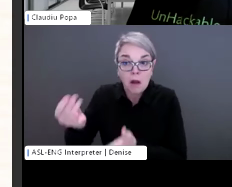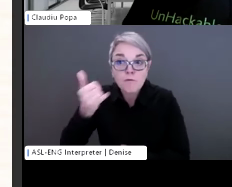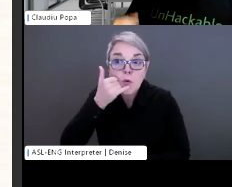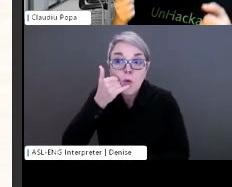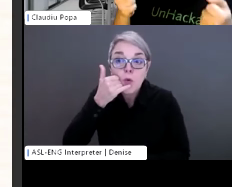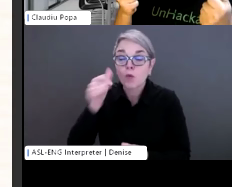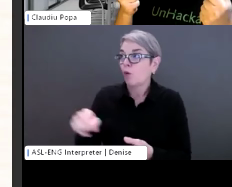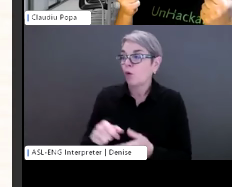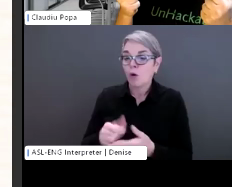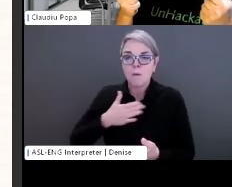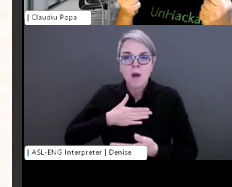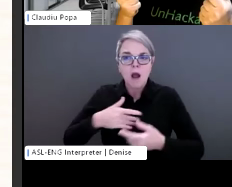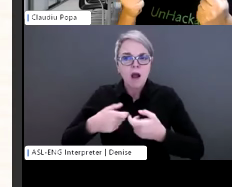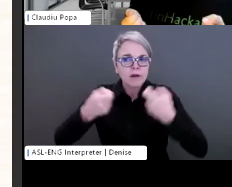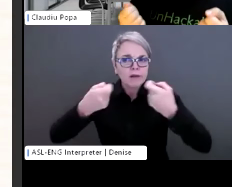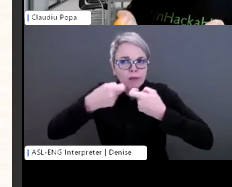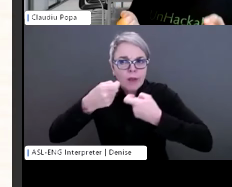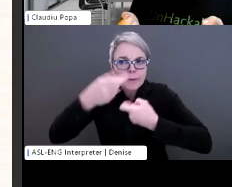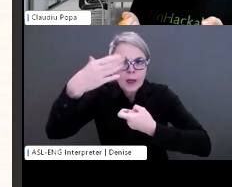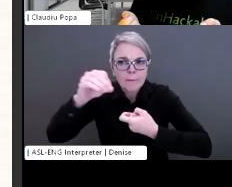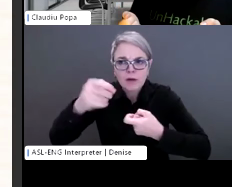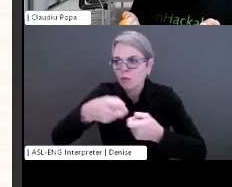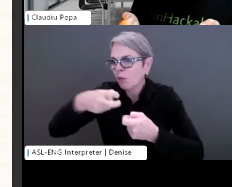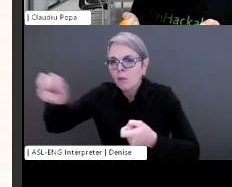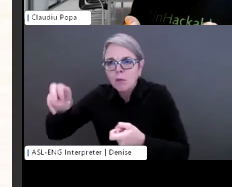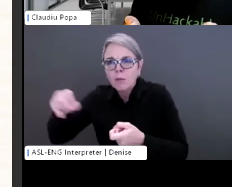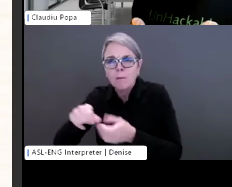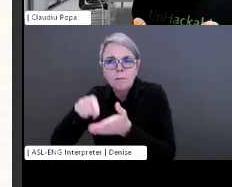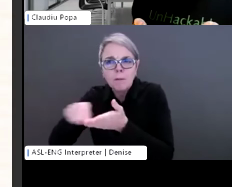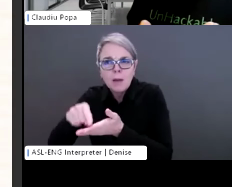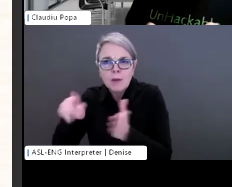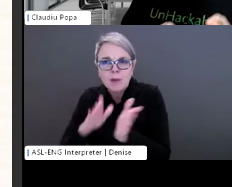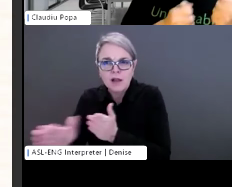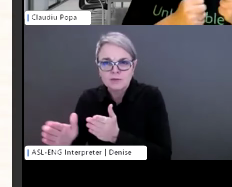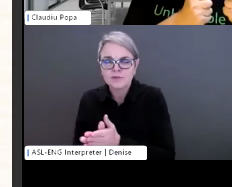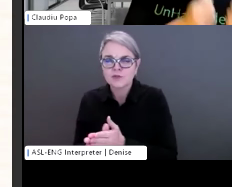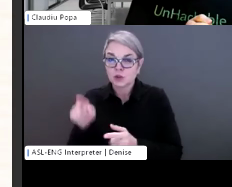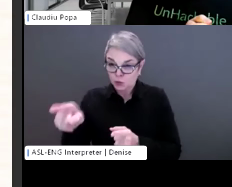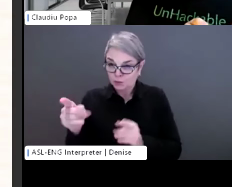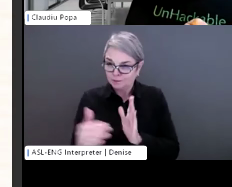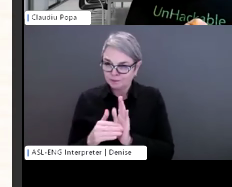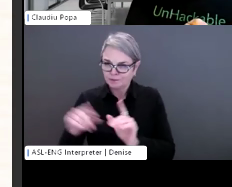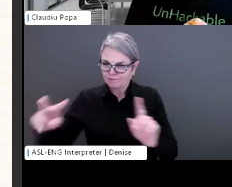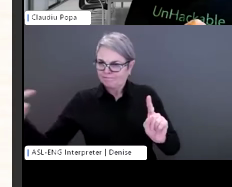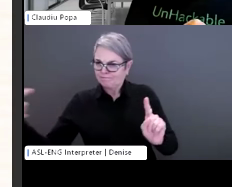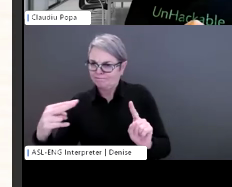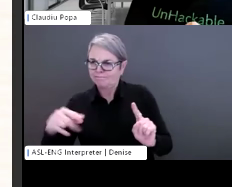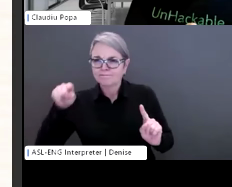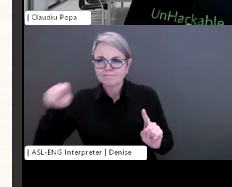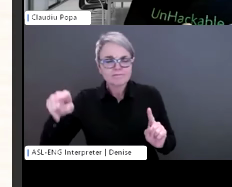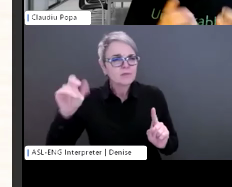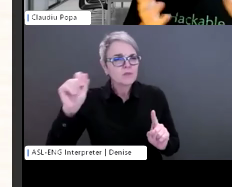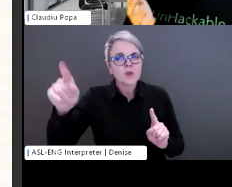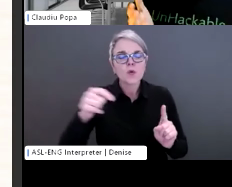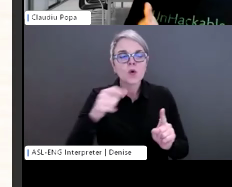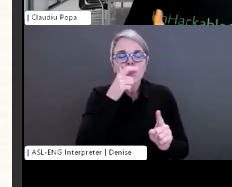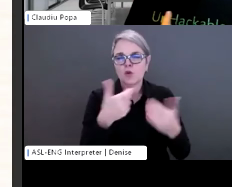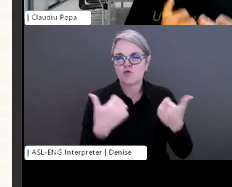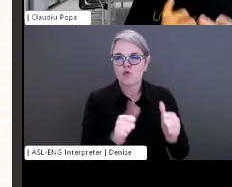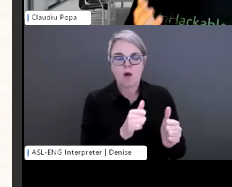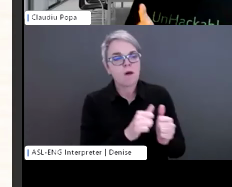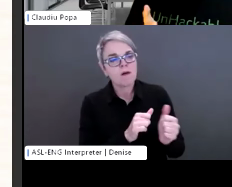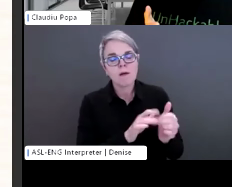on the comfort level of the criminal, either they're going to try to steal your money right off the bat, and in